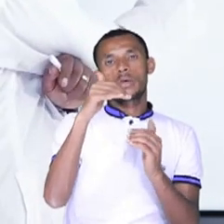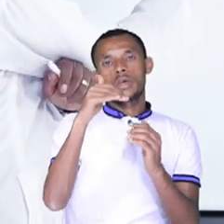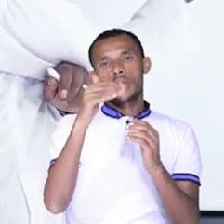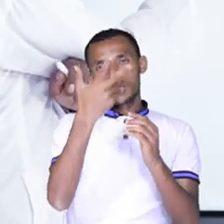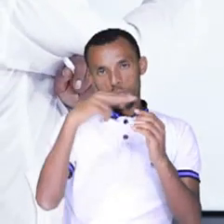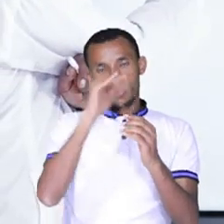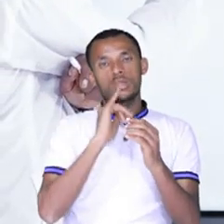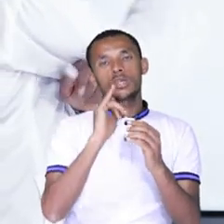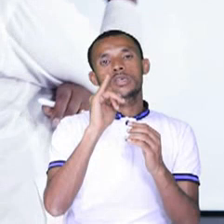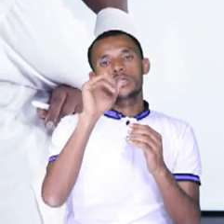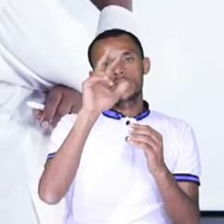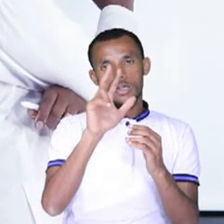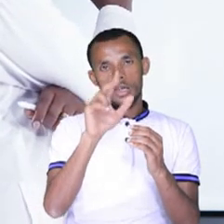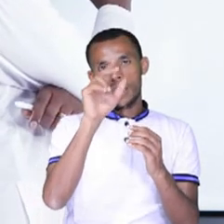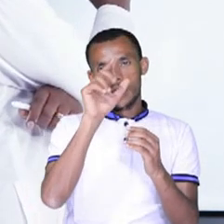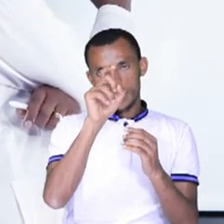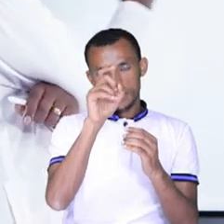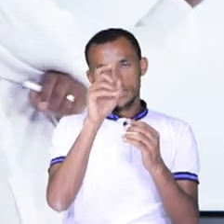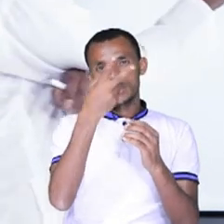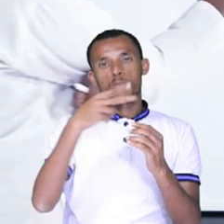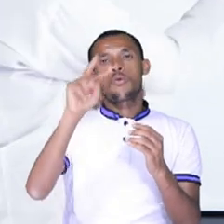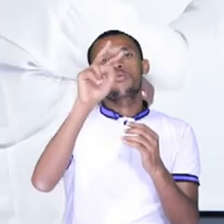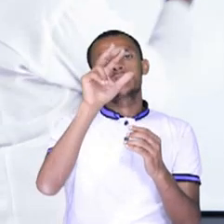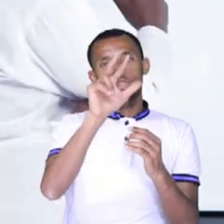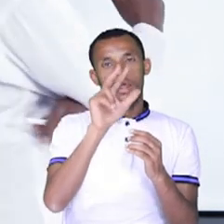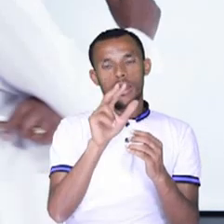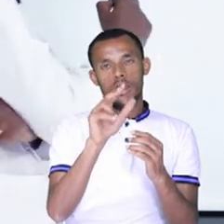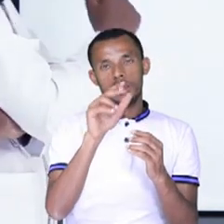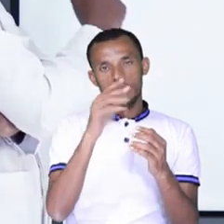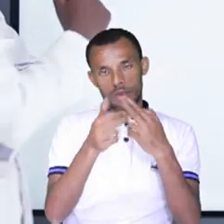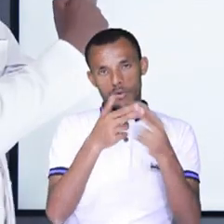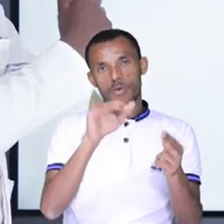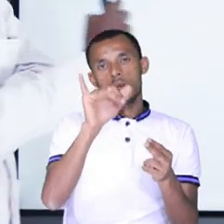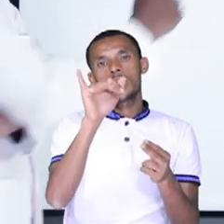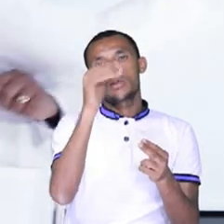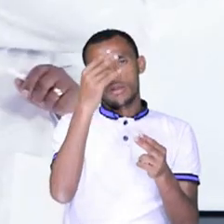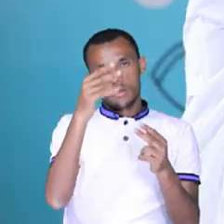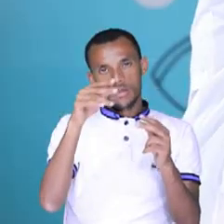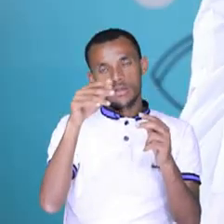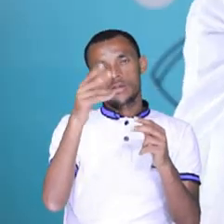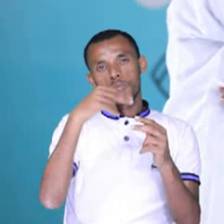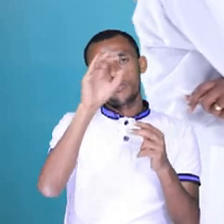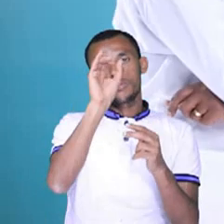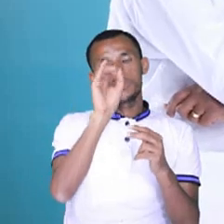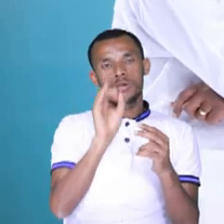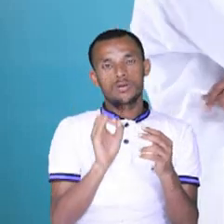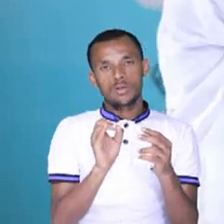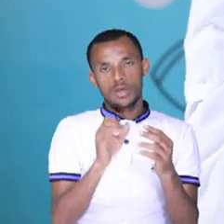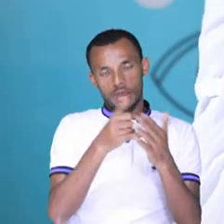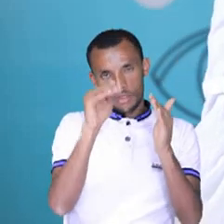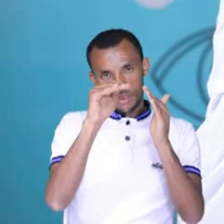is 3, x the power of 3 times y the power of 0. Since the exponent of